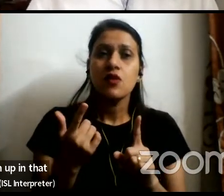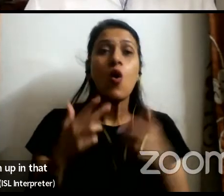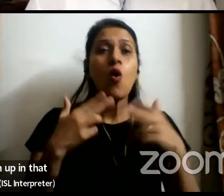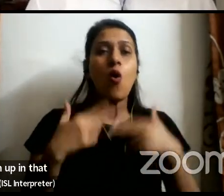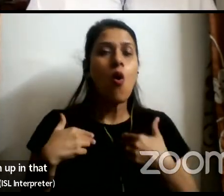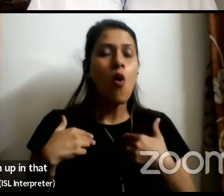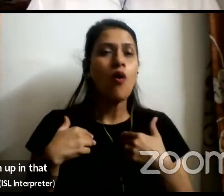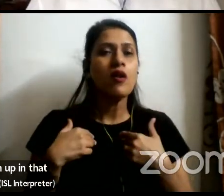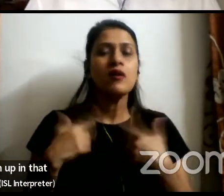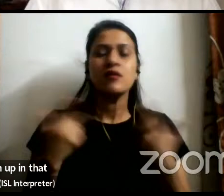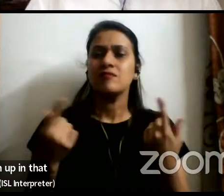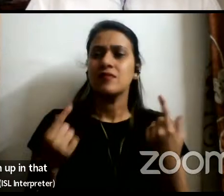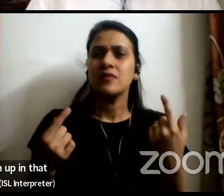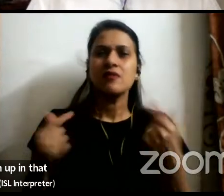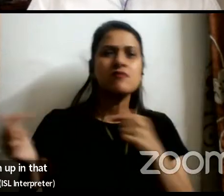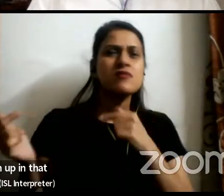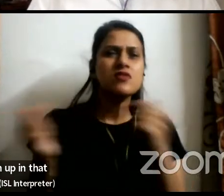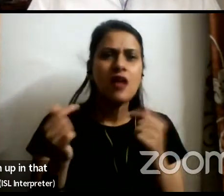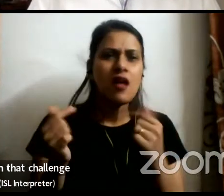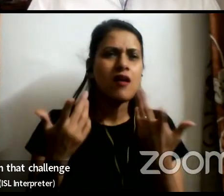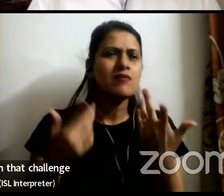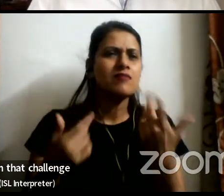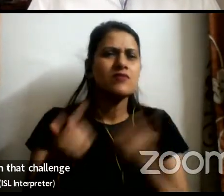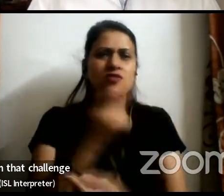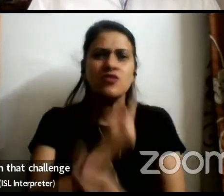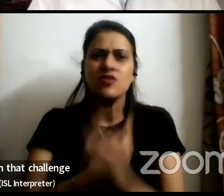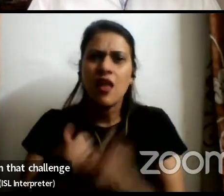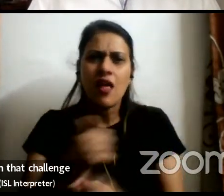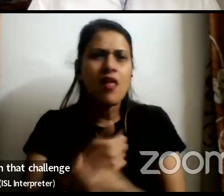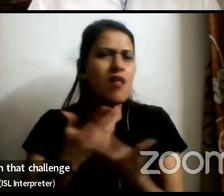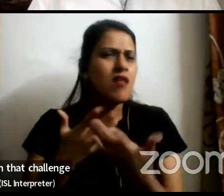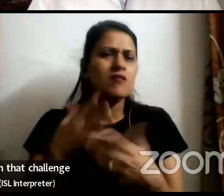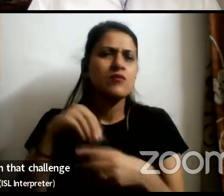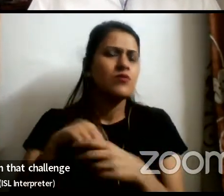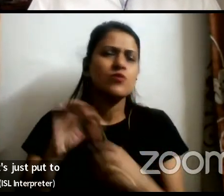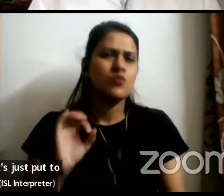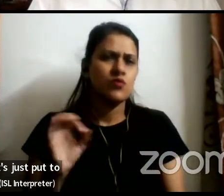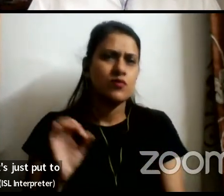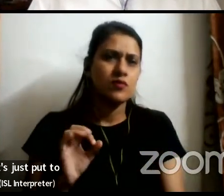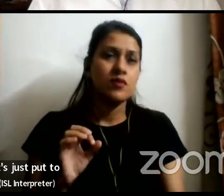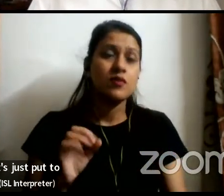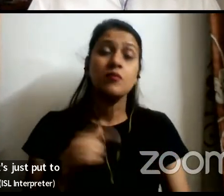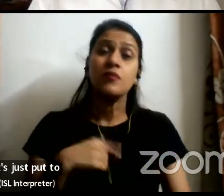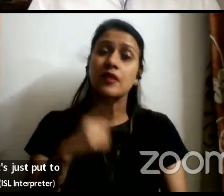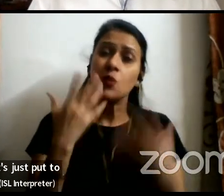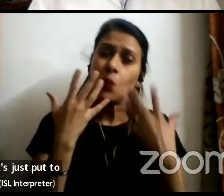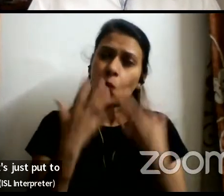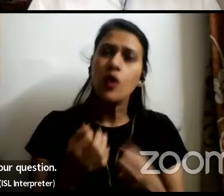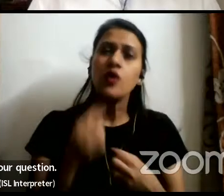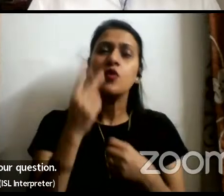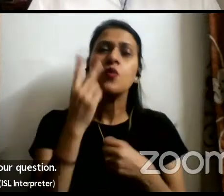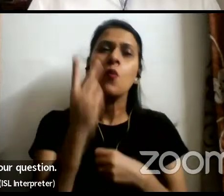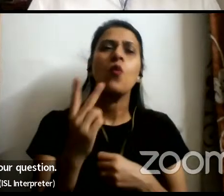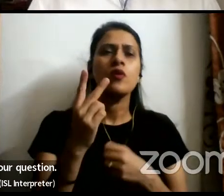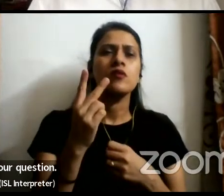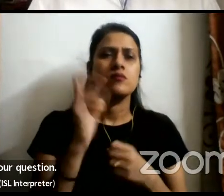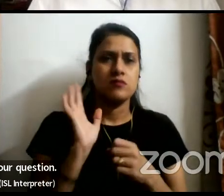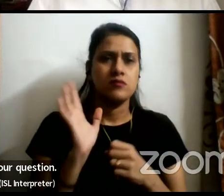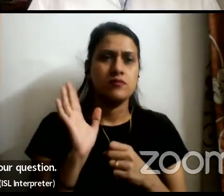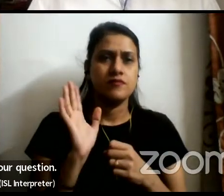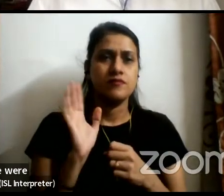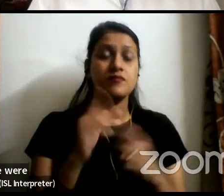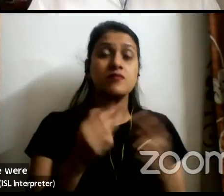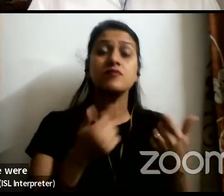restraining order and it's just put to one side. So I hope that answers your question, but I think to me, both those were stemming from the extent of compatibility